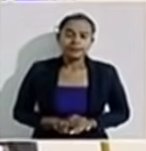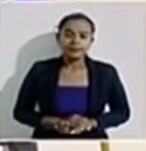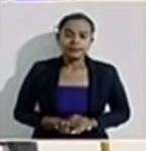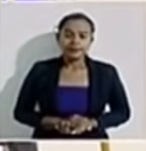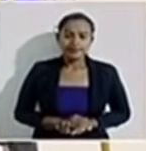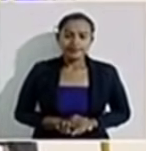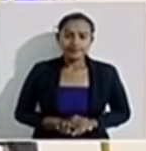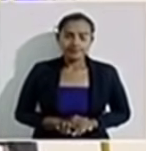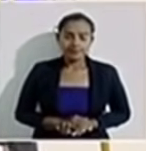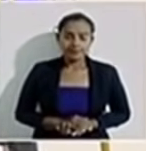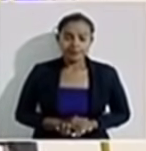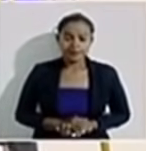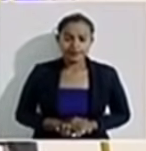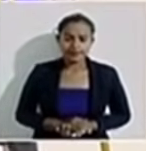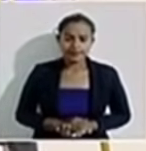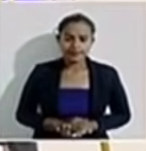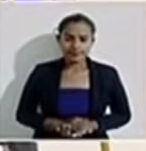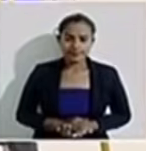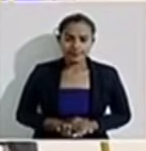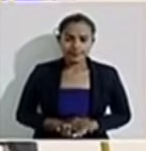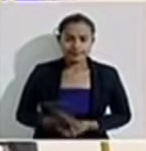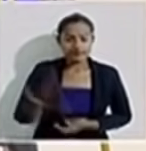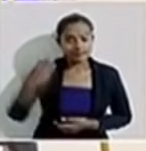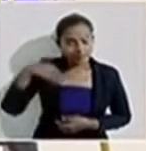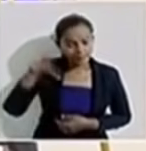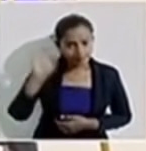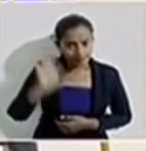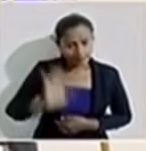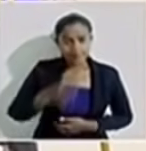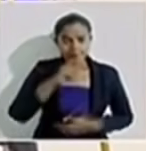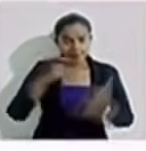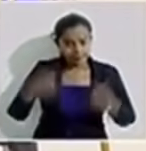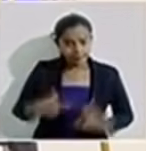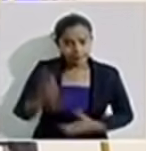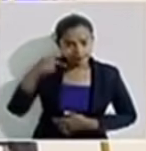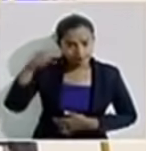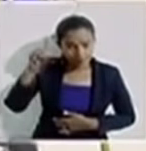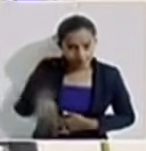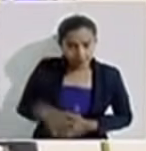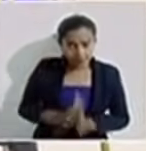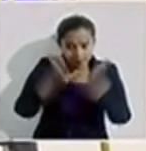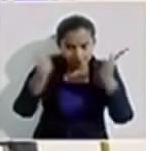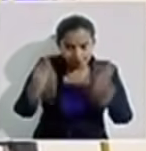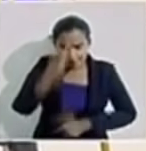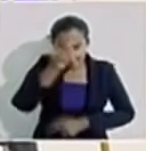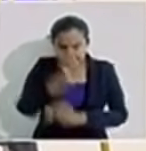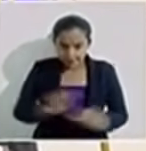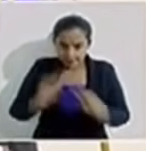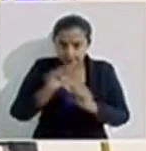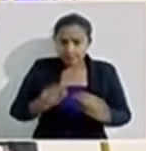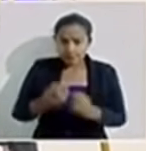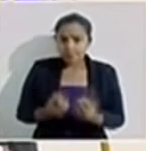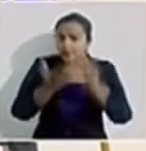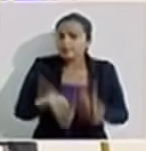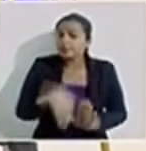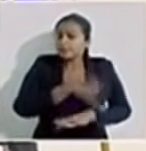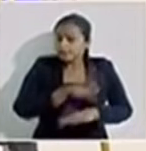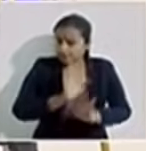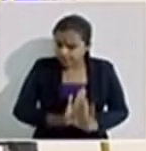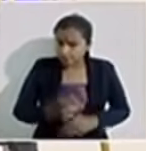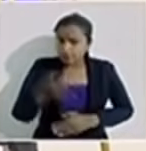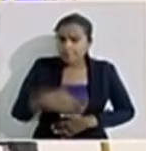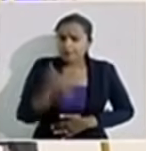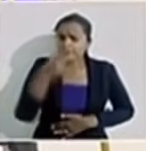If the former Attorney General also believes a grand conspiracy existed behind the attacks, why isn't a statement being recorded from the former